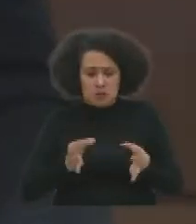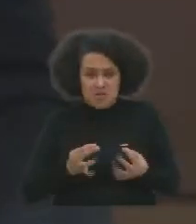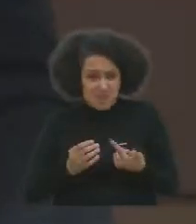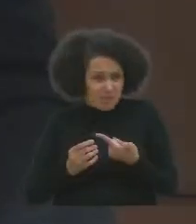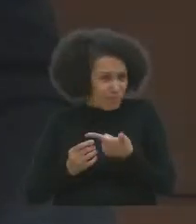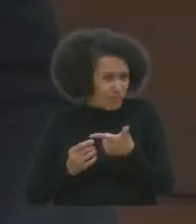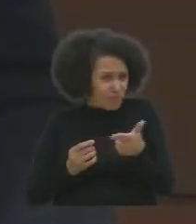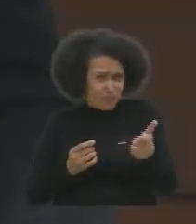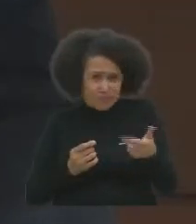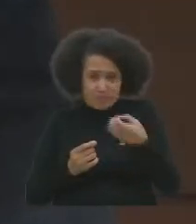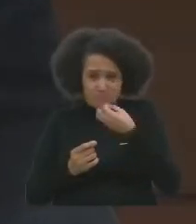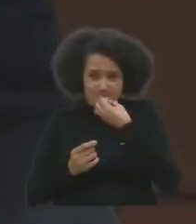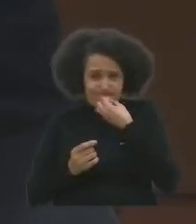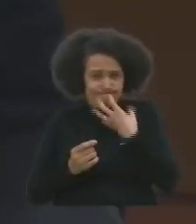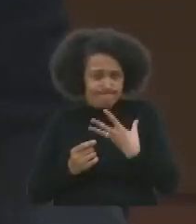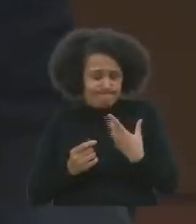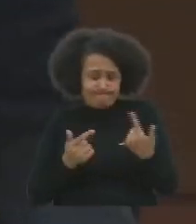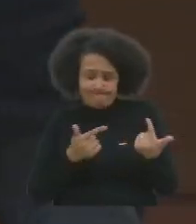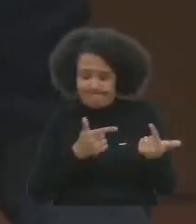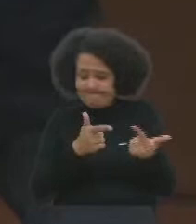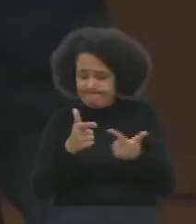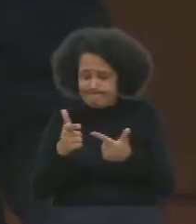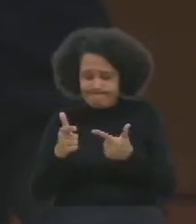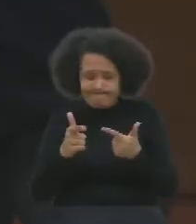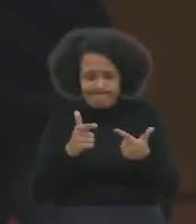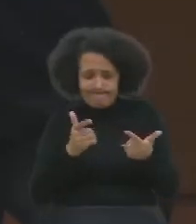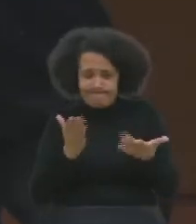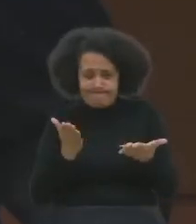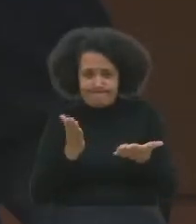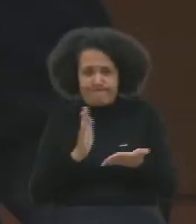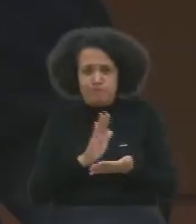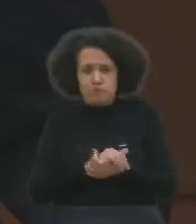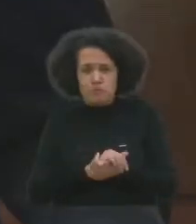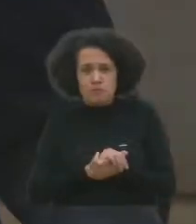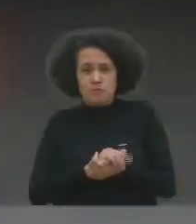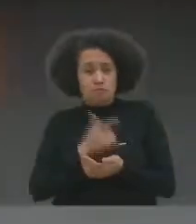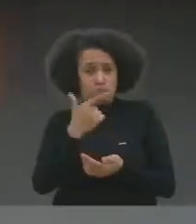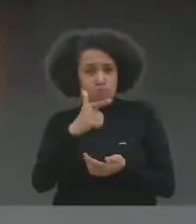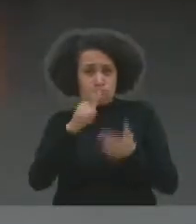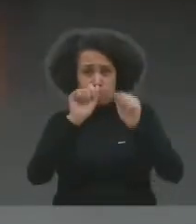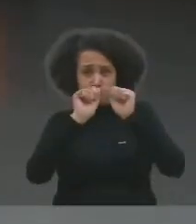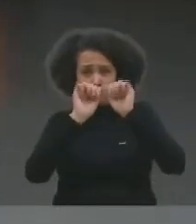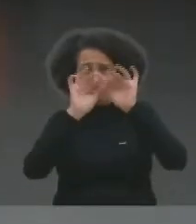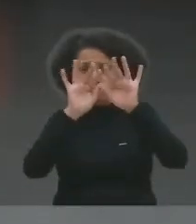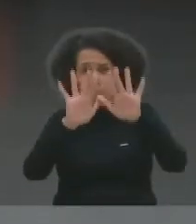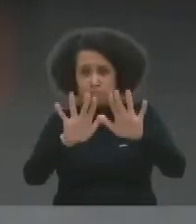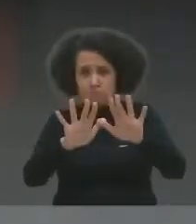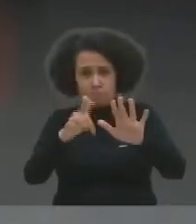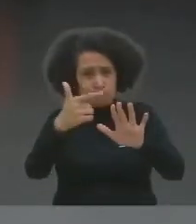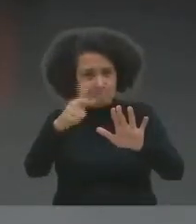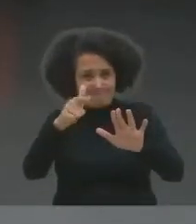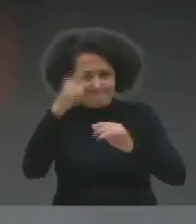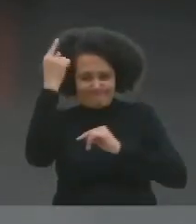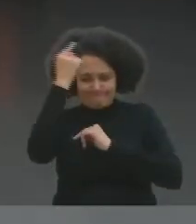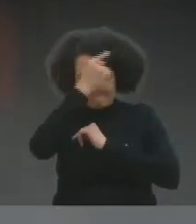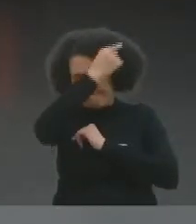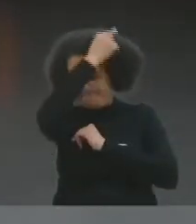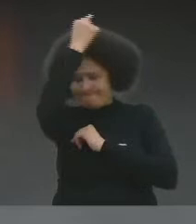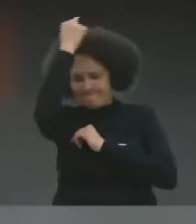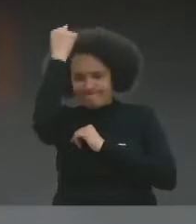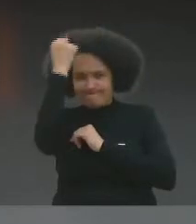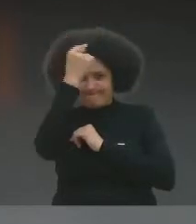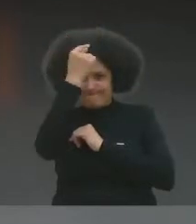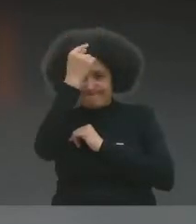existe o bem. Without grace, no holiness. Sem a graça, não existe a santidade. Without holiness,